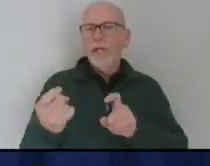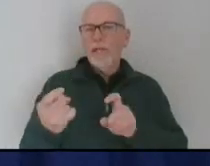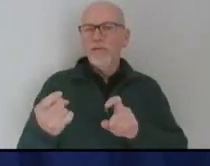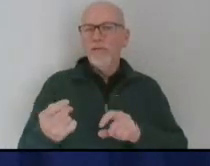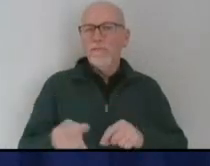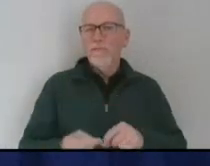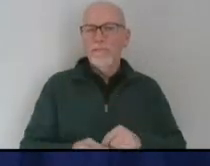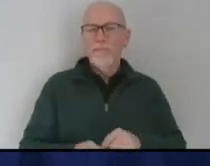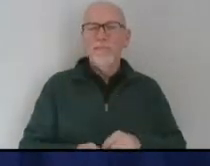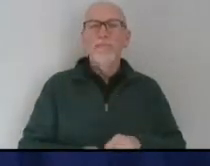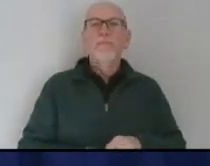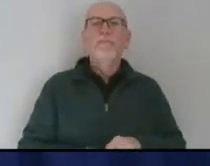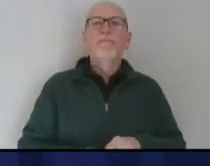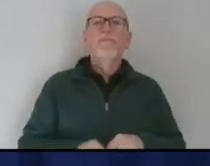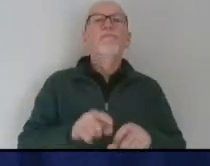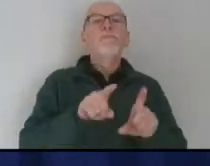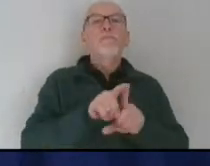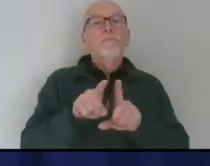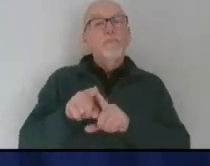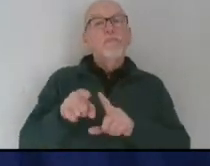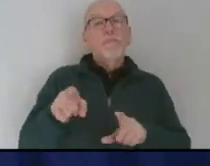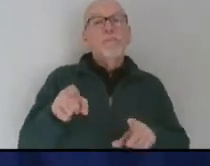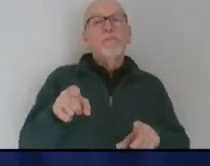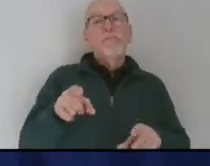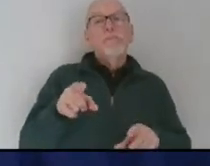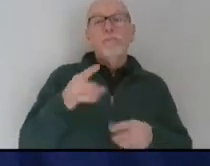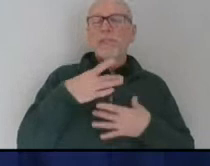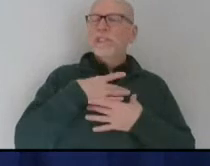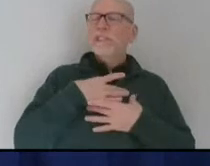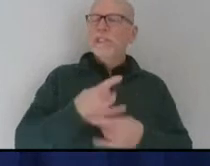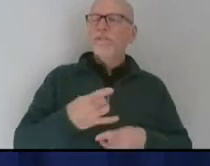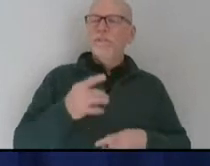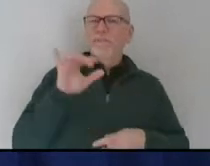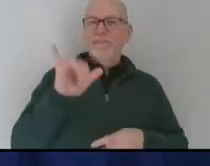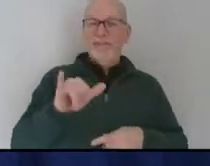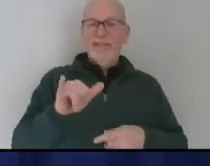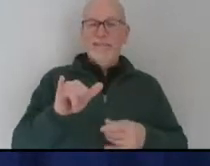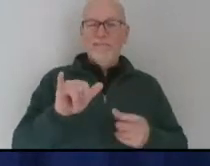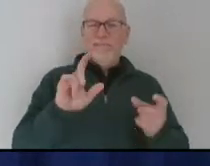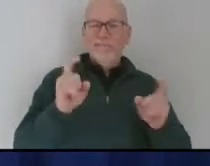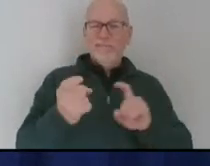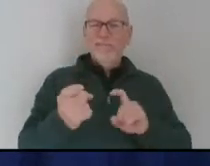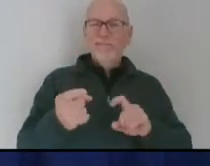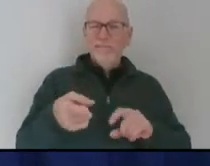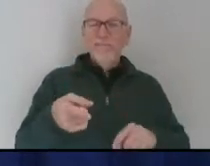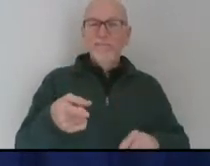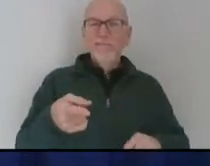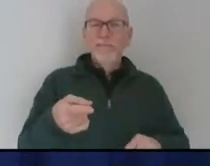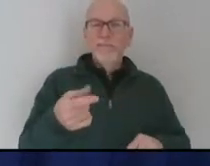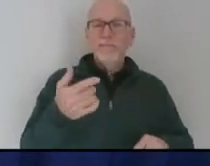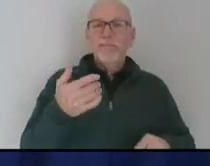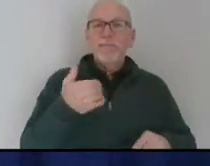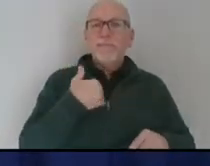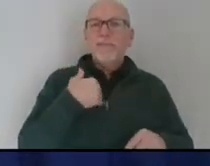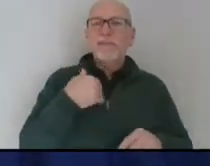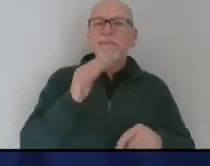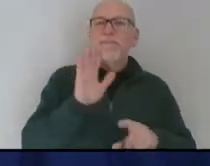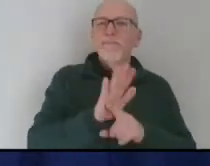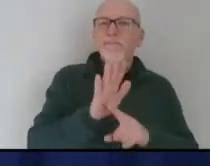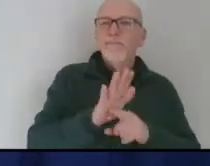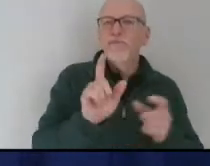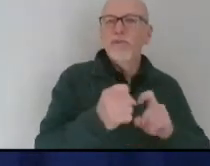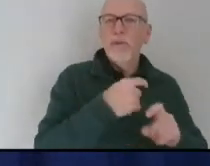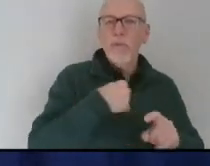also interestingly enough, this particular variant has a change that we can pick up